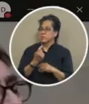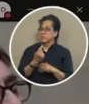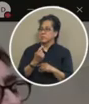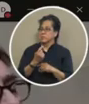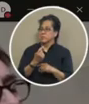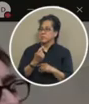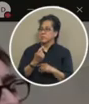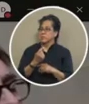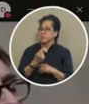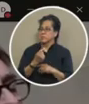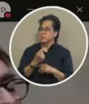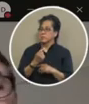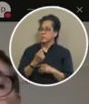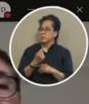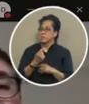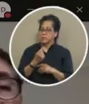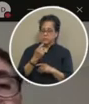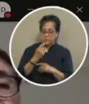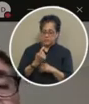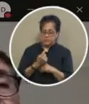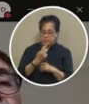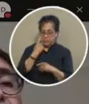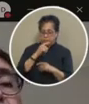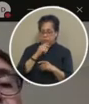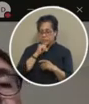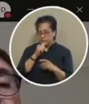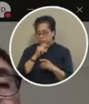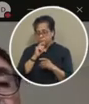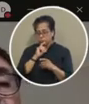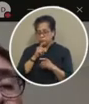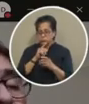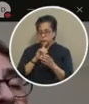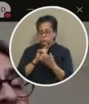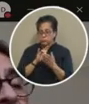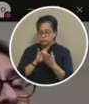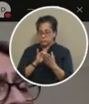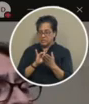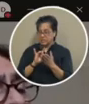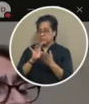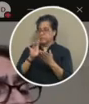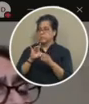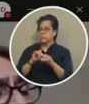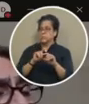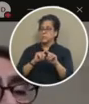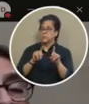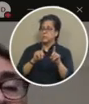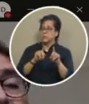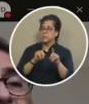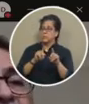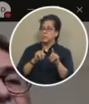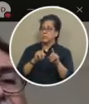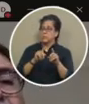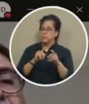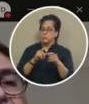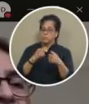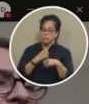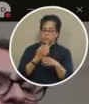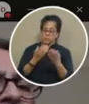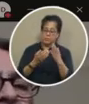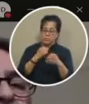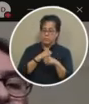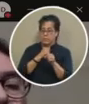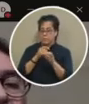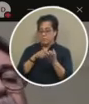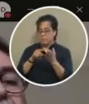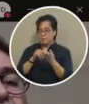for not actually evicting you, but like you said, Representative Thorstein said about making the payments that they can and